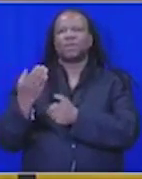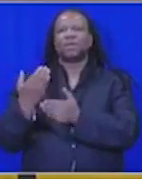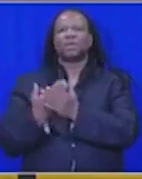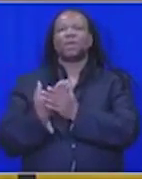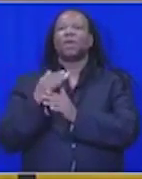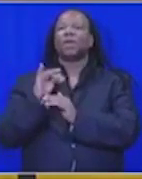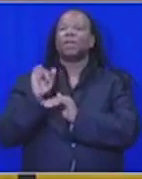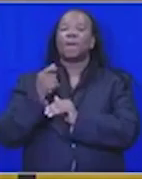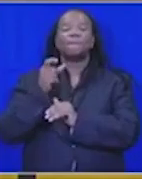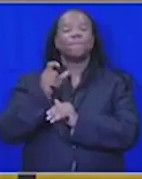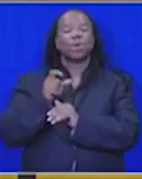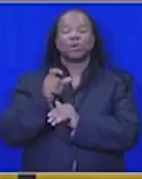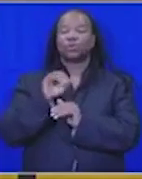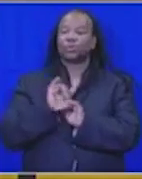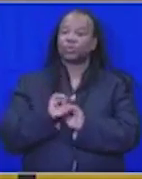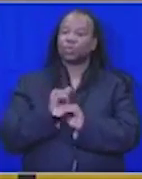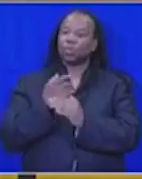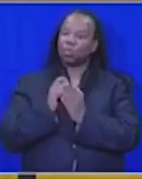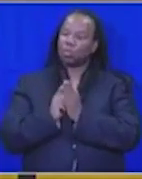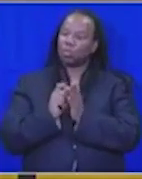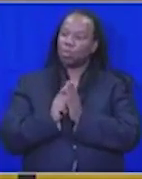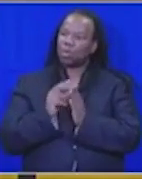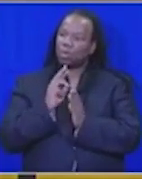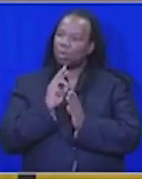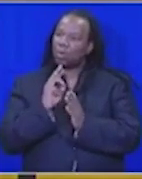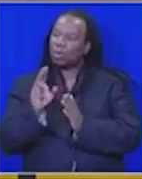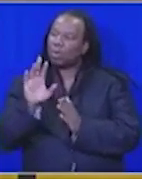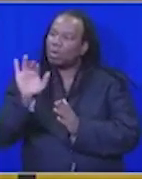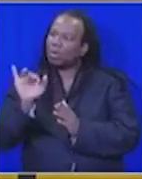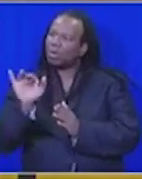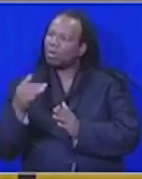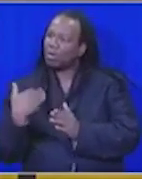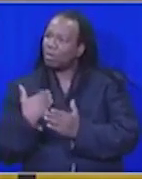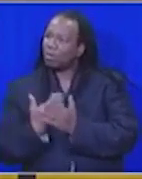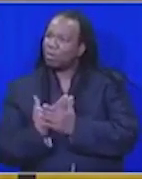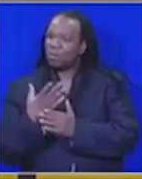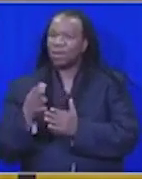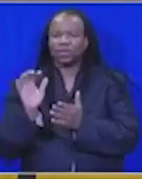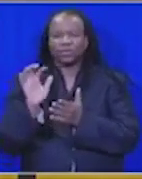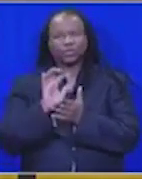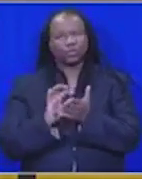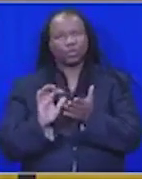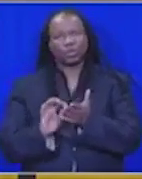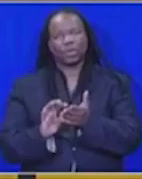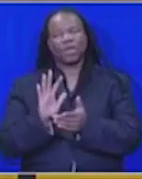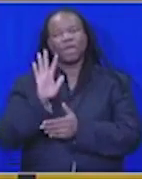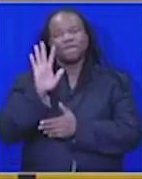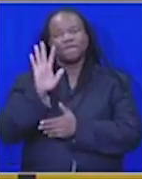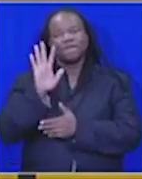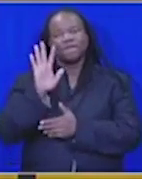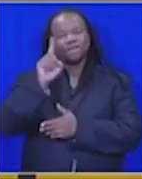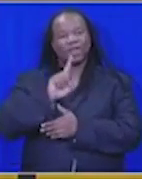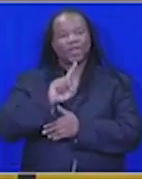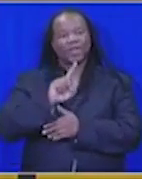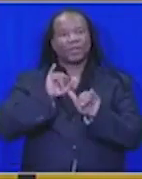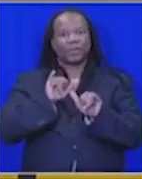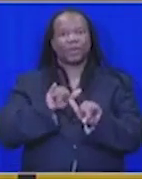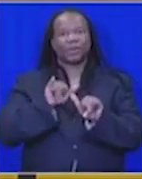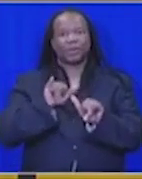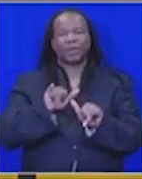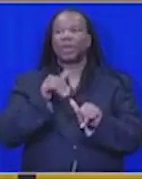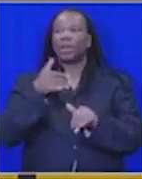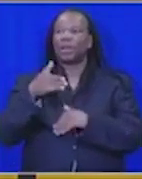apply to his office to use vehicles to cover stories. In some instances, it takes up to 5 days before approval is given. I have